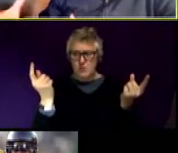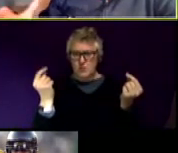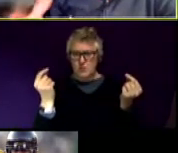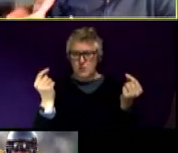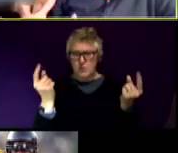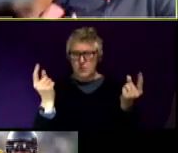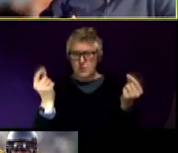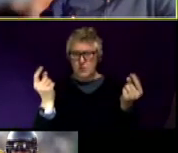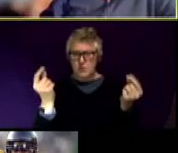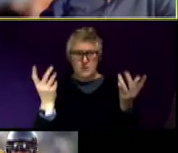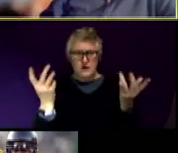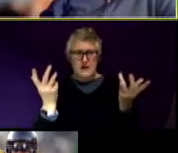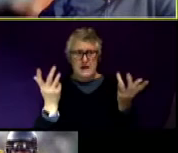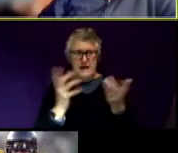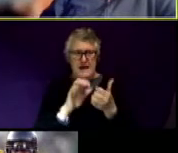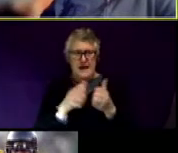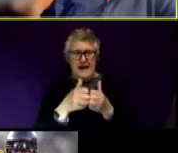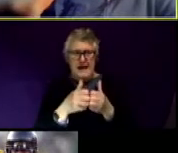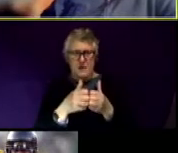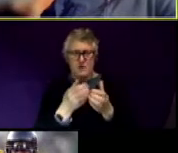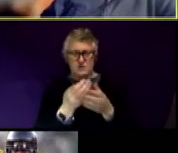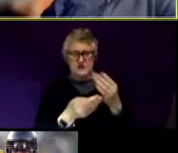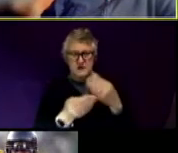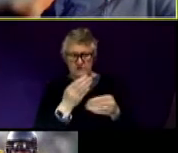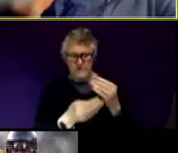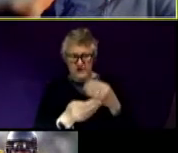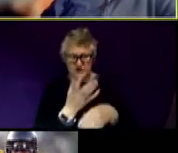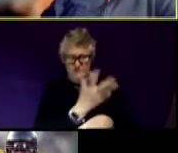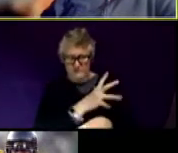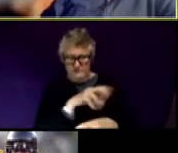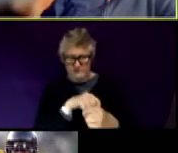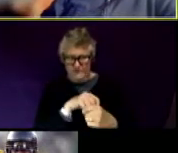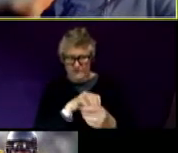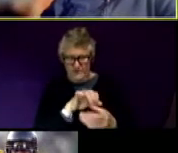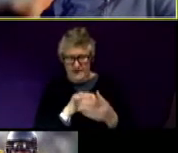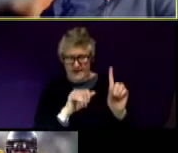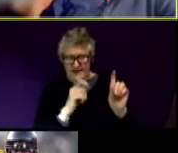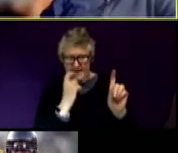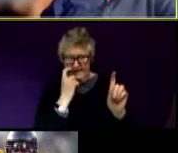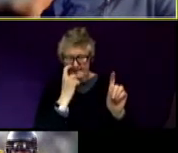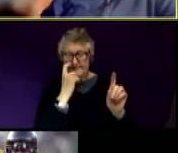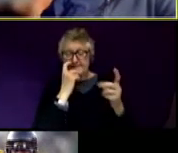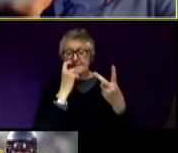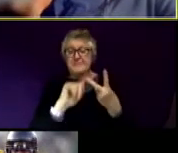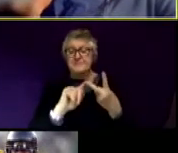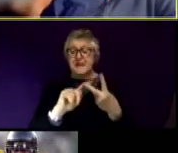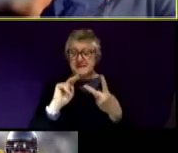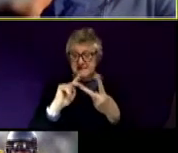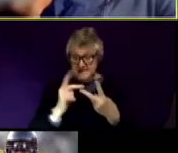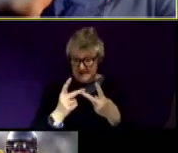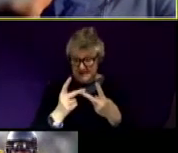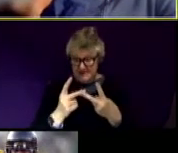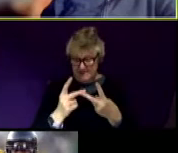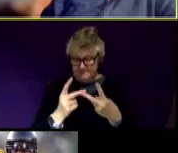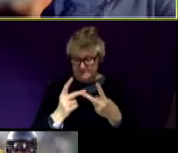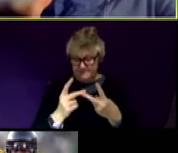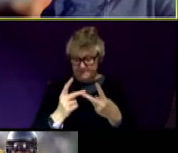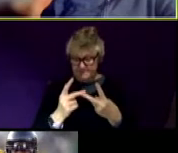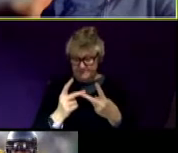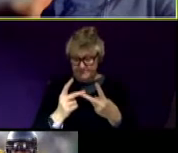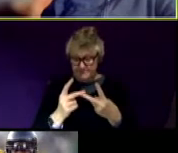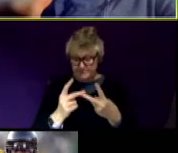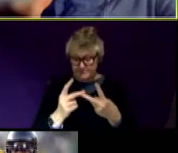how does the budget play into this? And then second, you know, I think